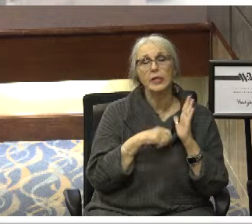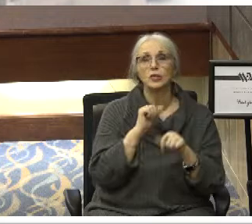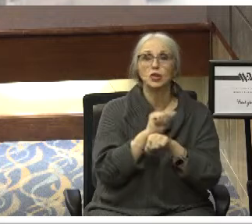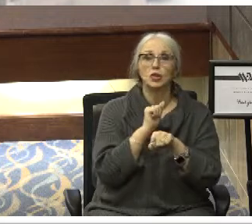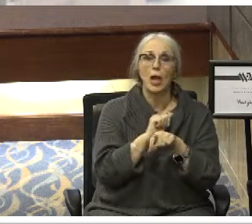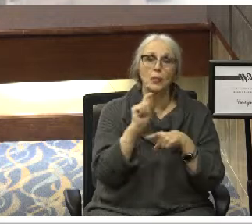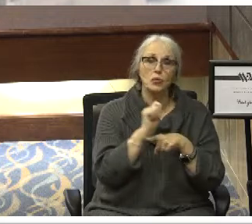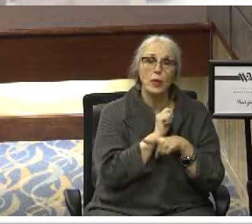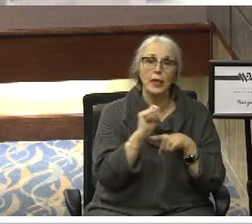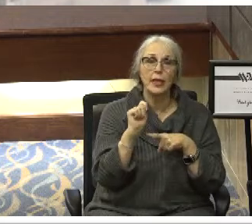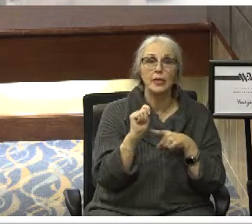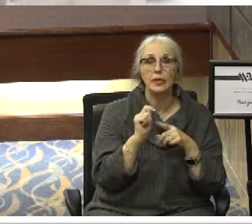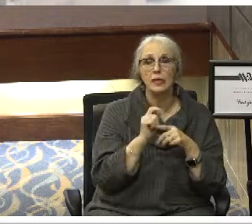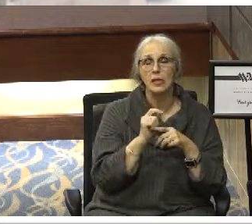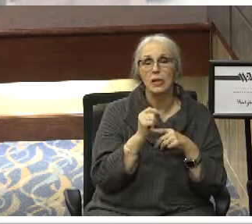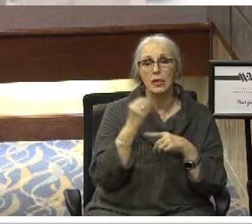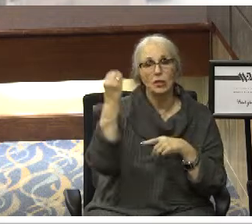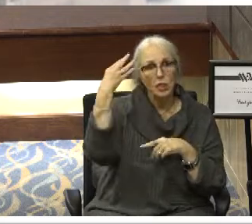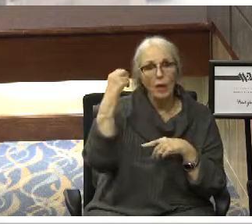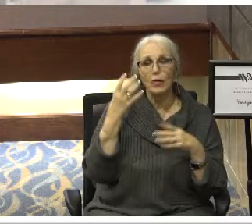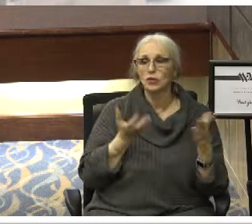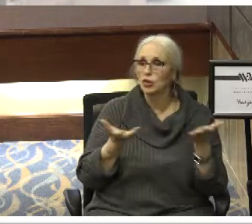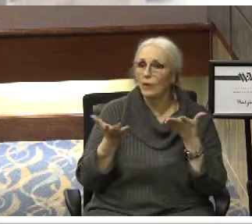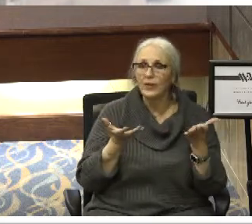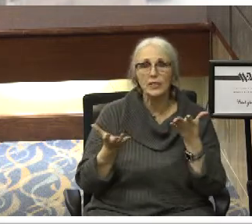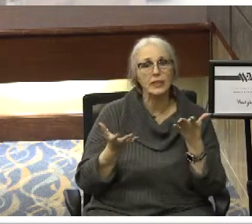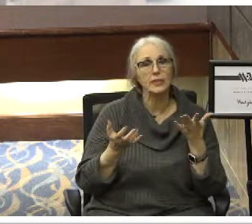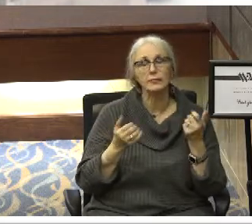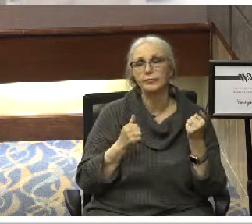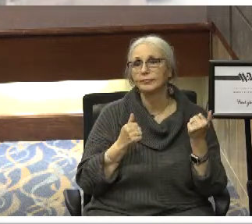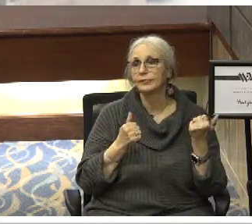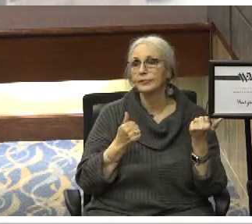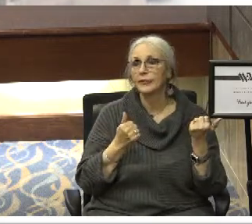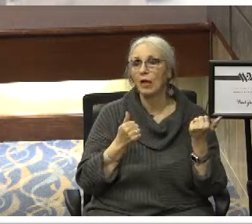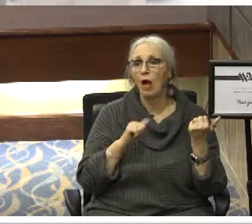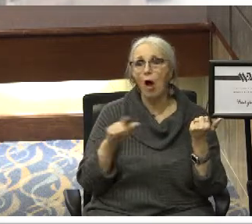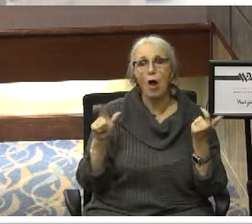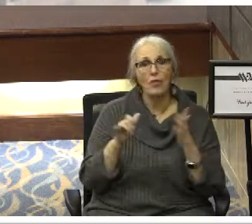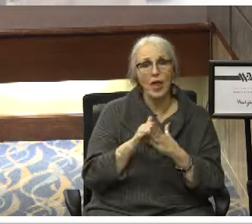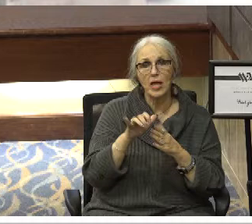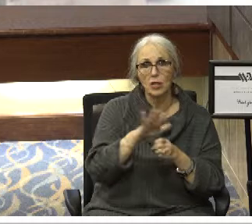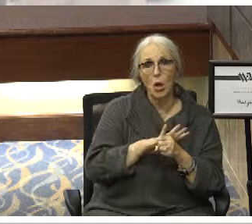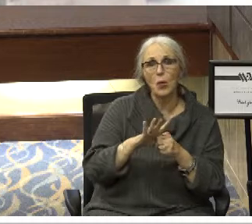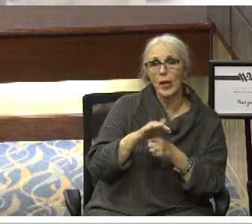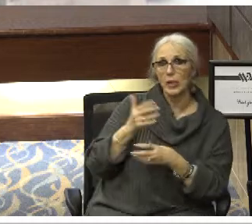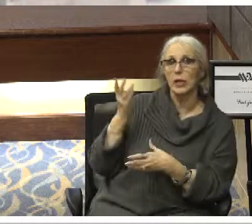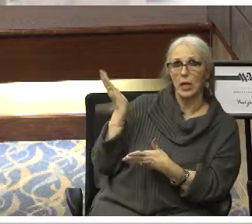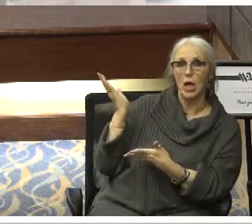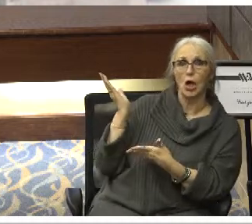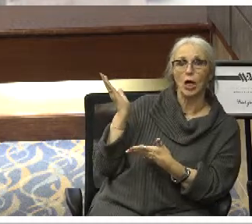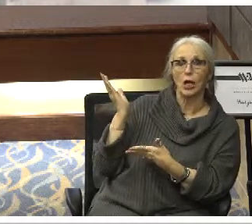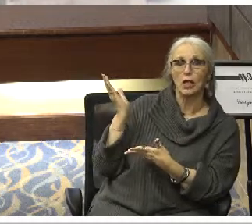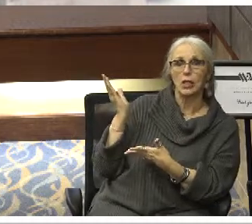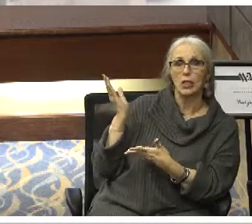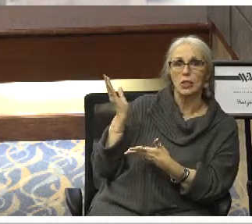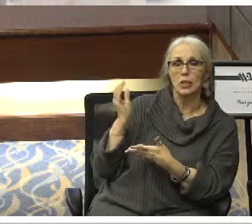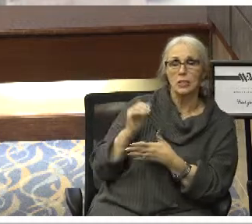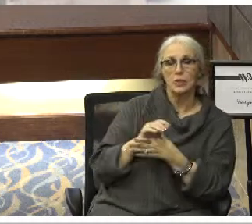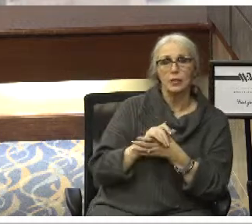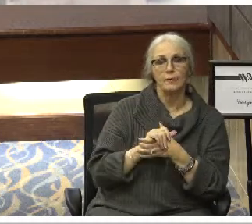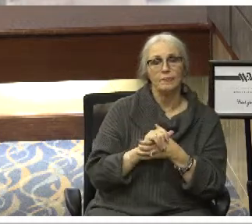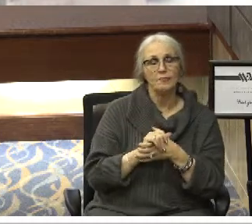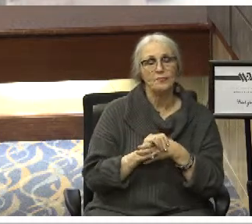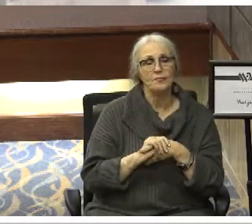laundry, locker, showers, services that will all be located here. The portion that